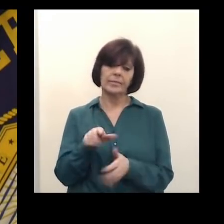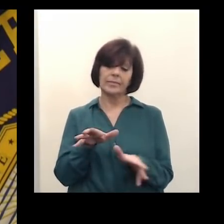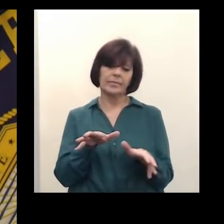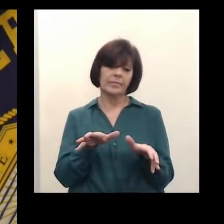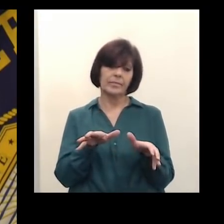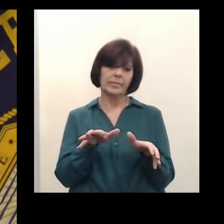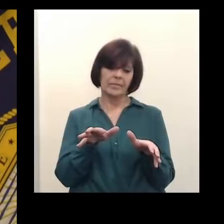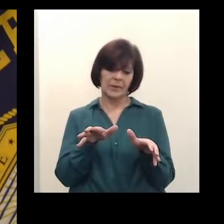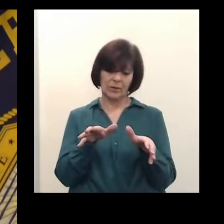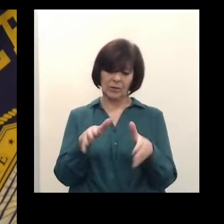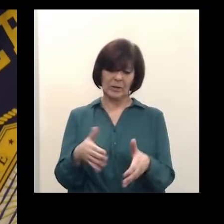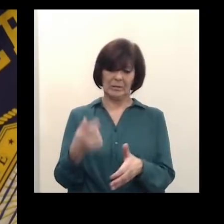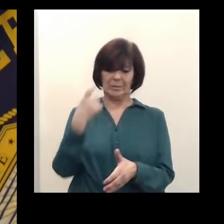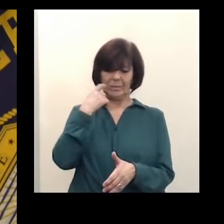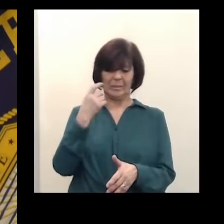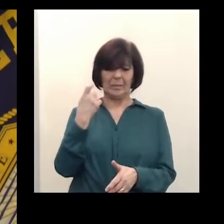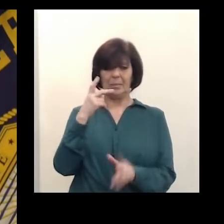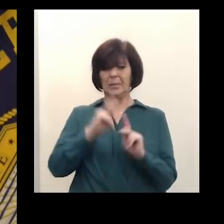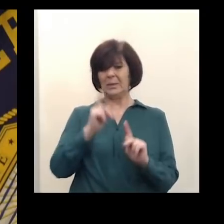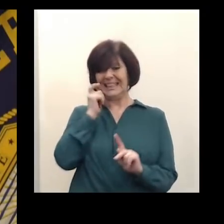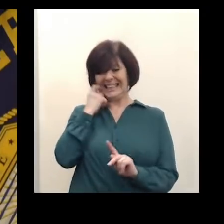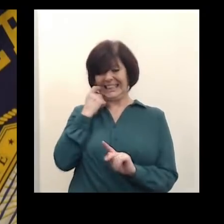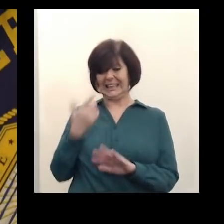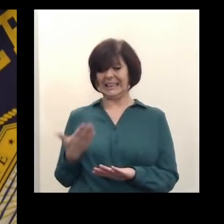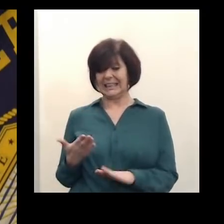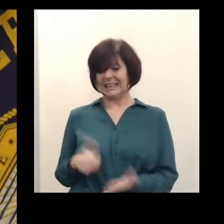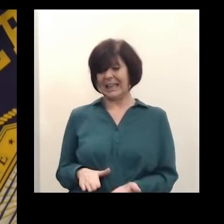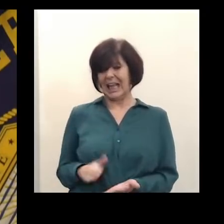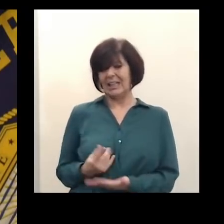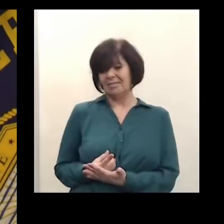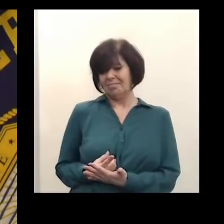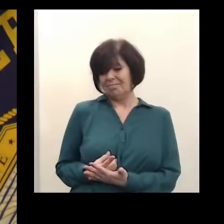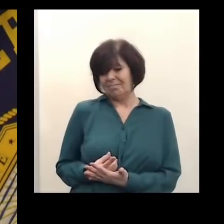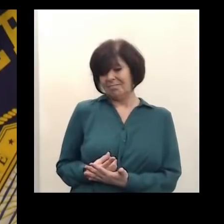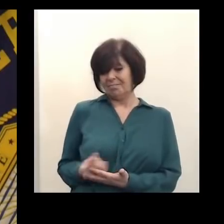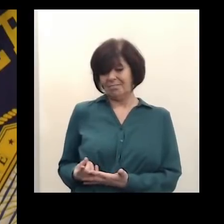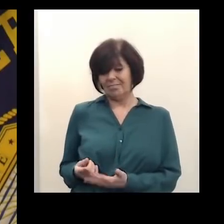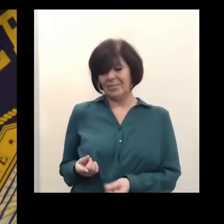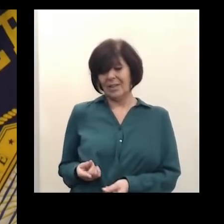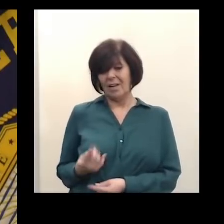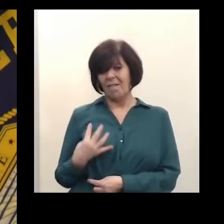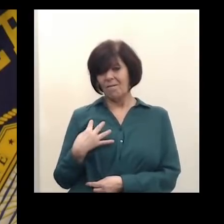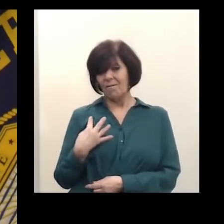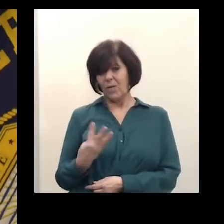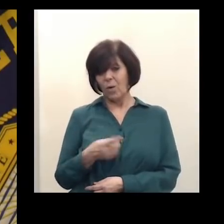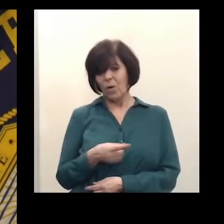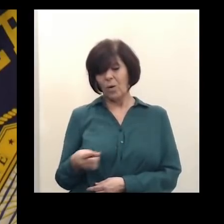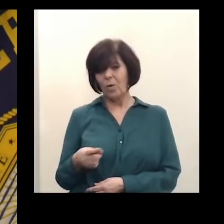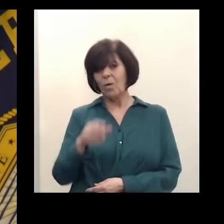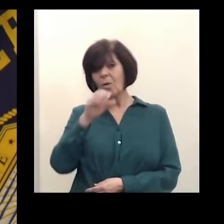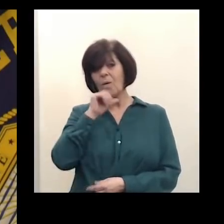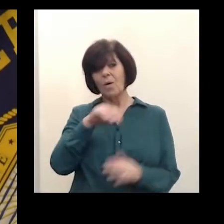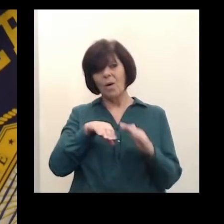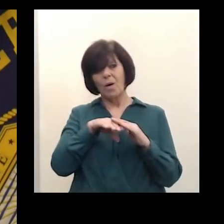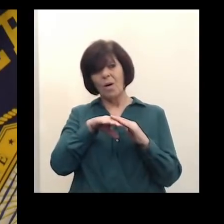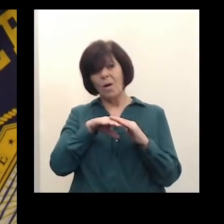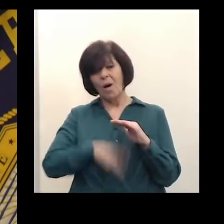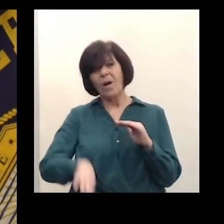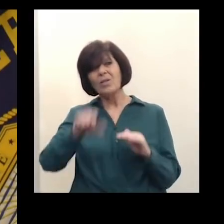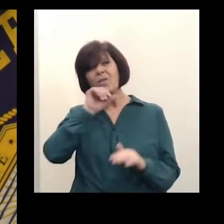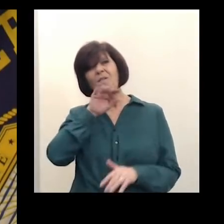perished due to COVID-19 in the most recent week or so, 4 of them were under 40,